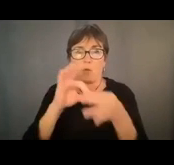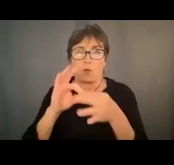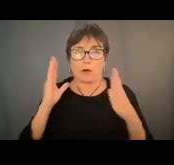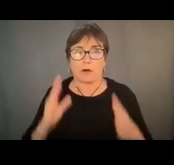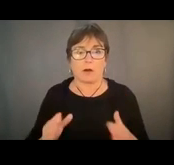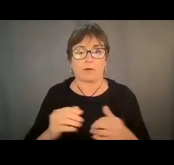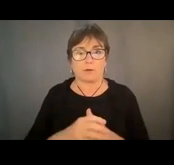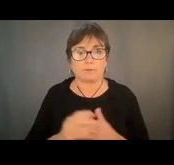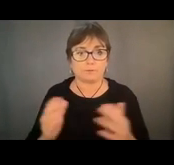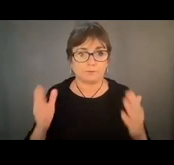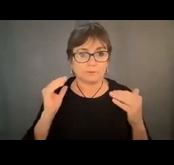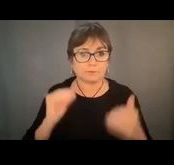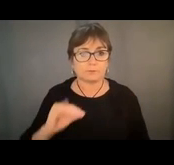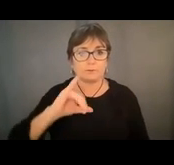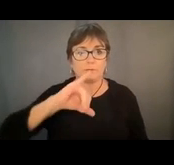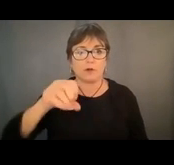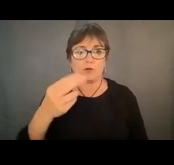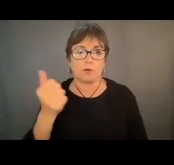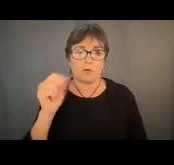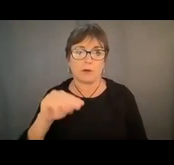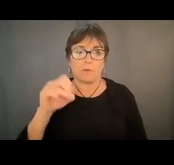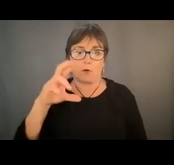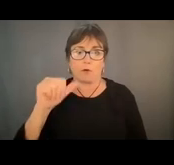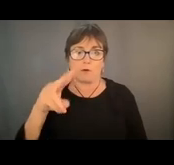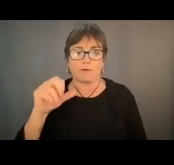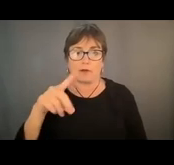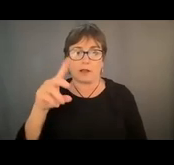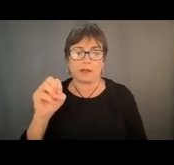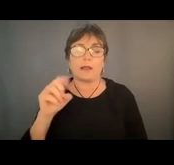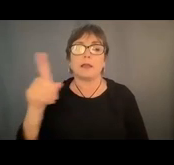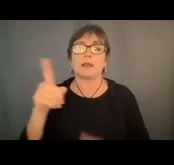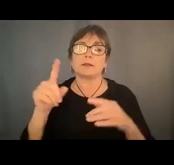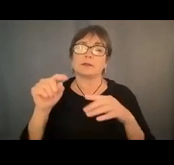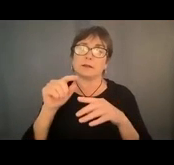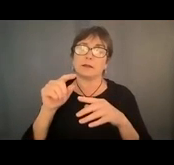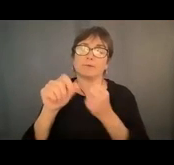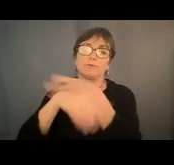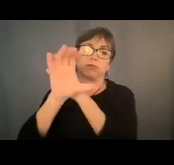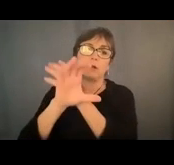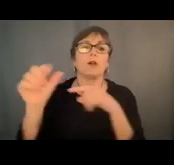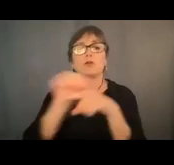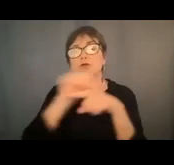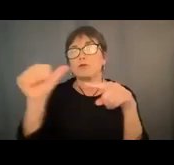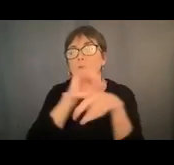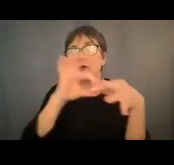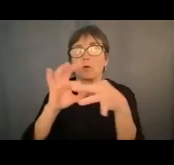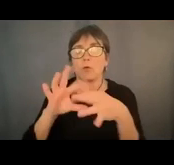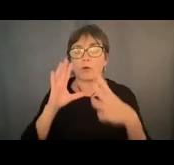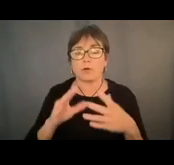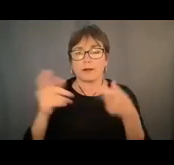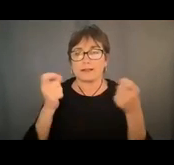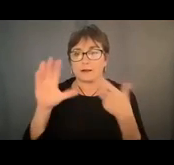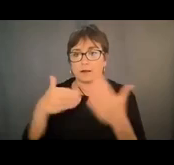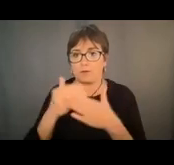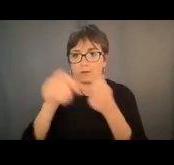Mora Valverde, who is our virtual training coordinator. He's maneuvering all the back end of this webinar and the